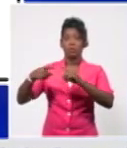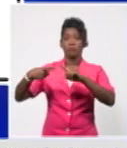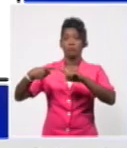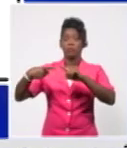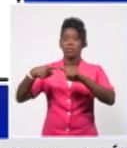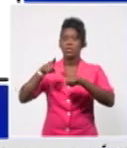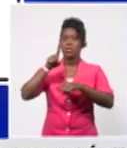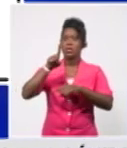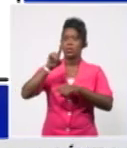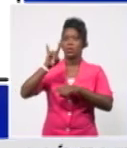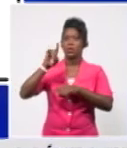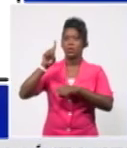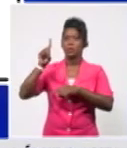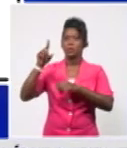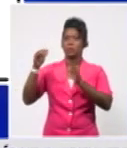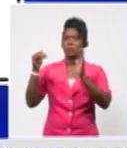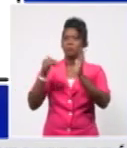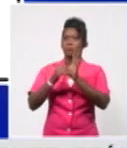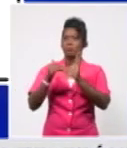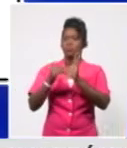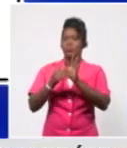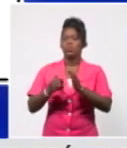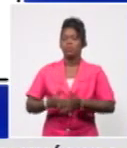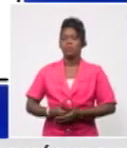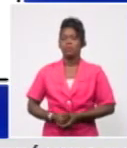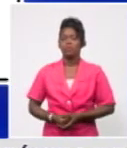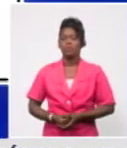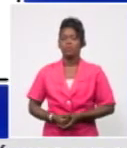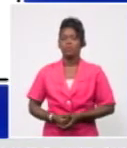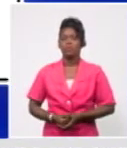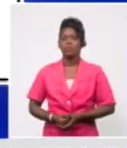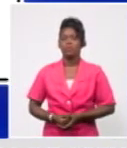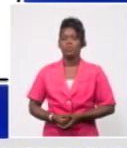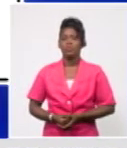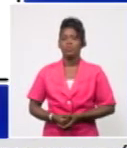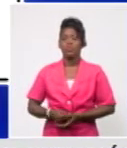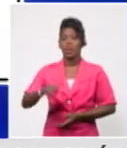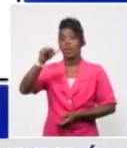6,397,227 confirmed cases and